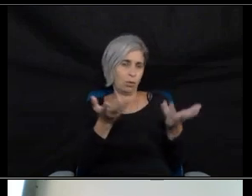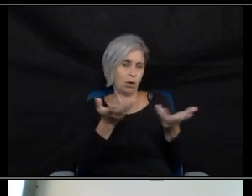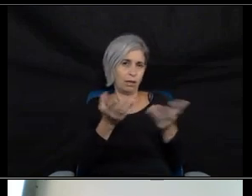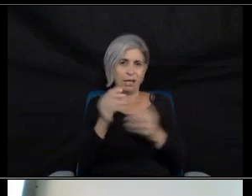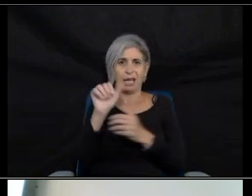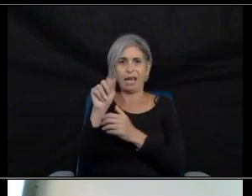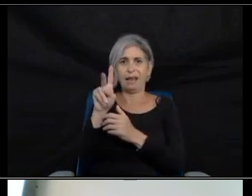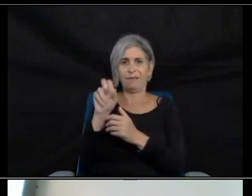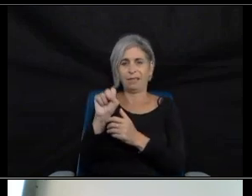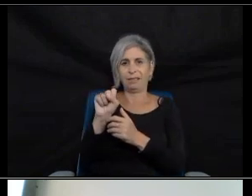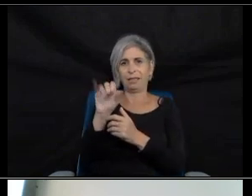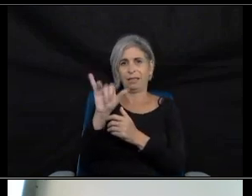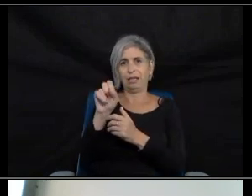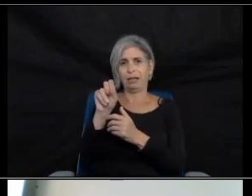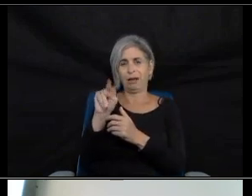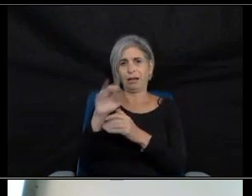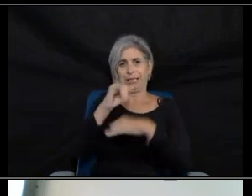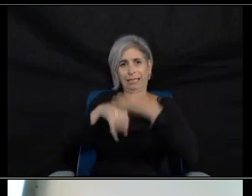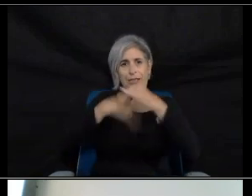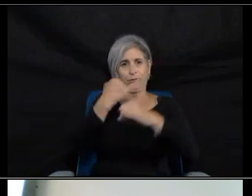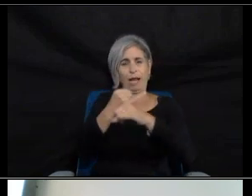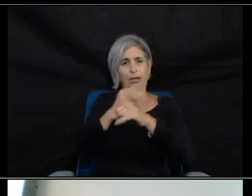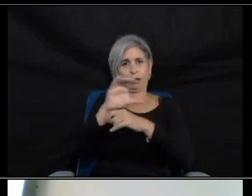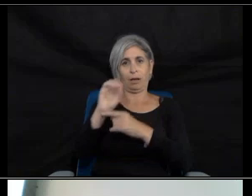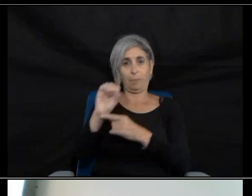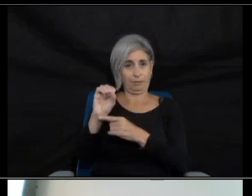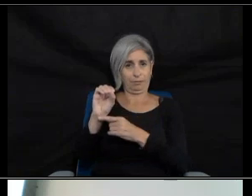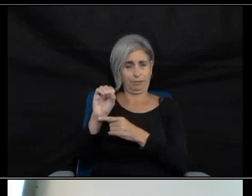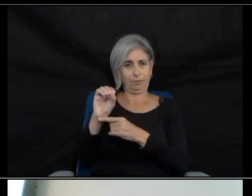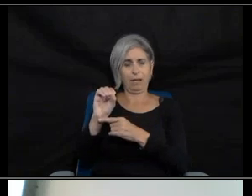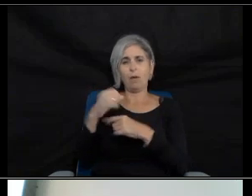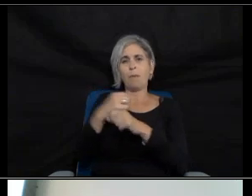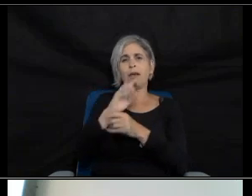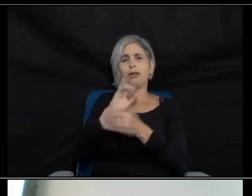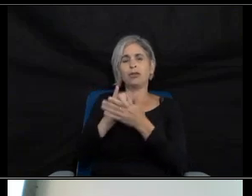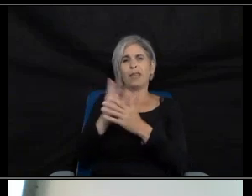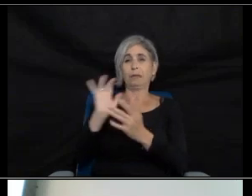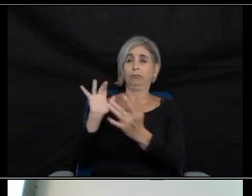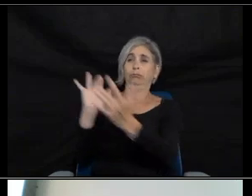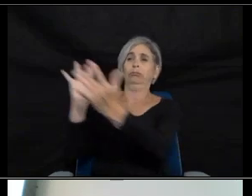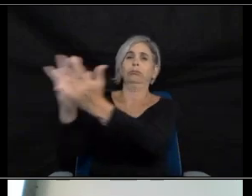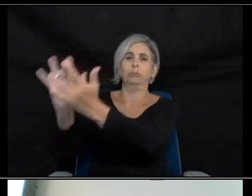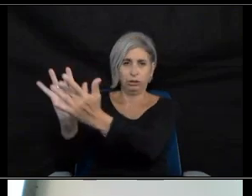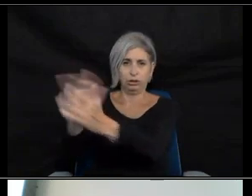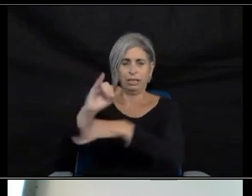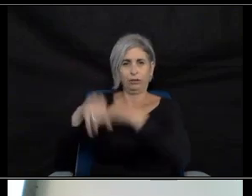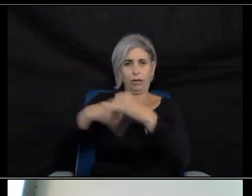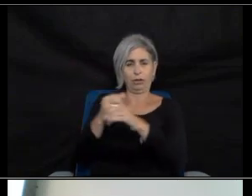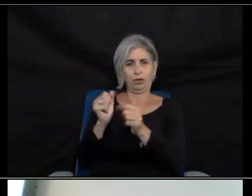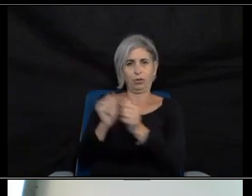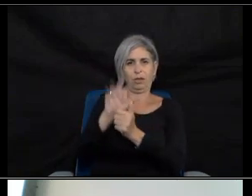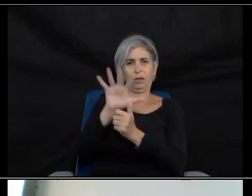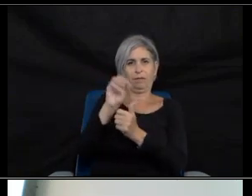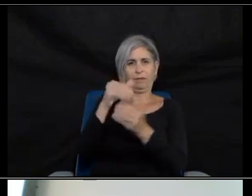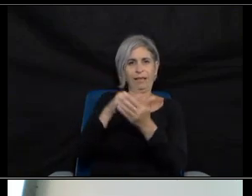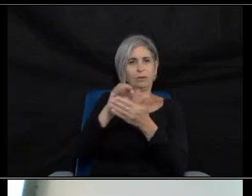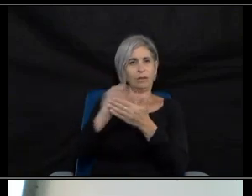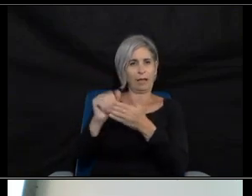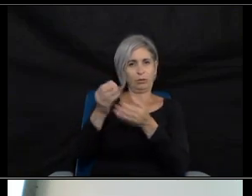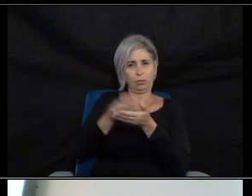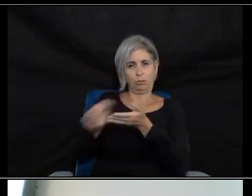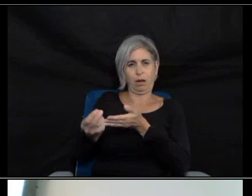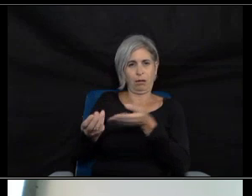Avison Young is a international company. So I want to make sure that our reach is international with the $50,000 that we're spending,